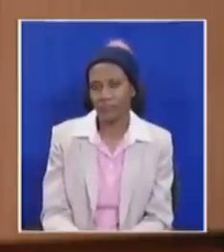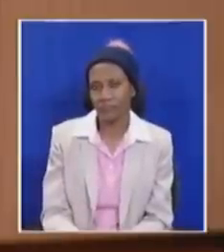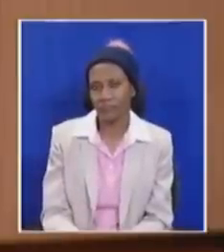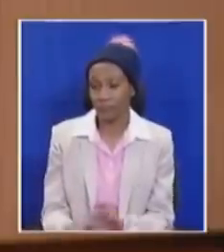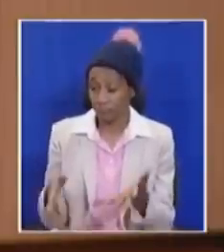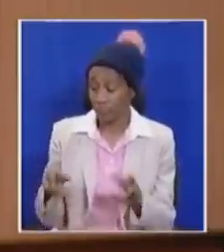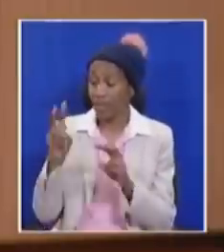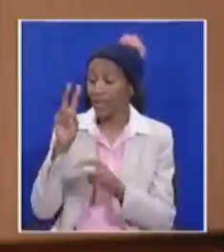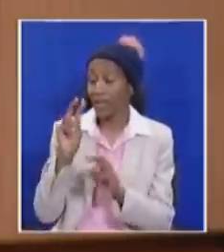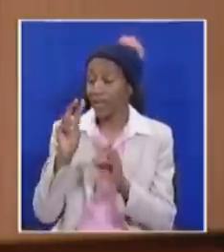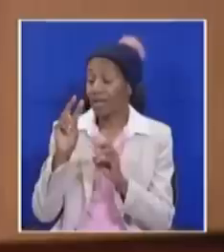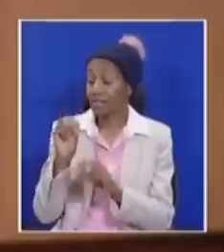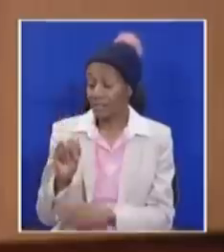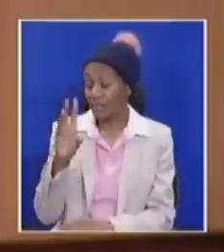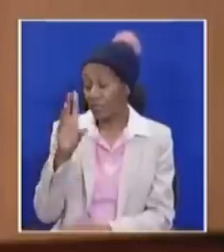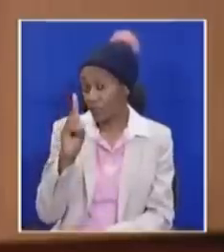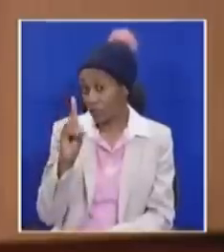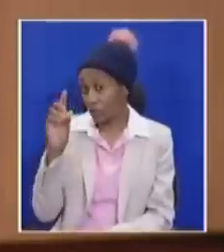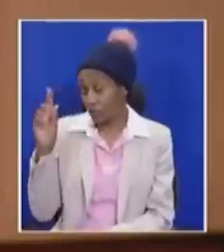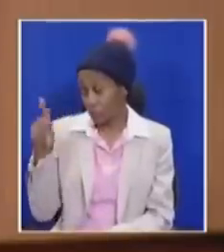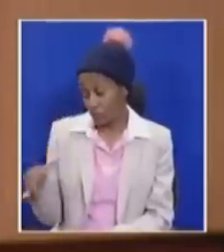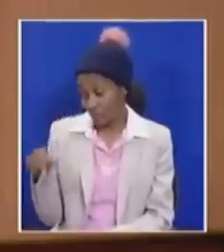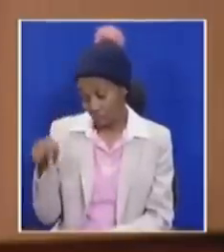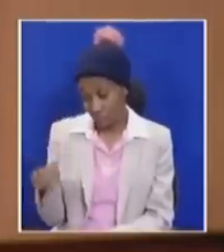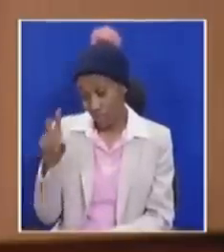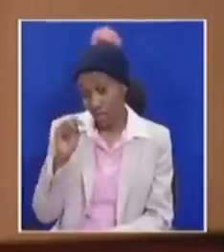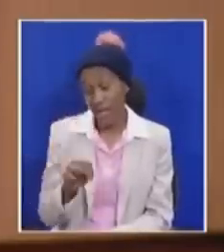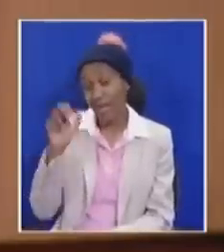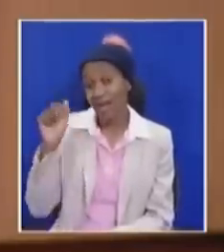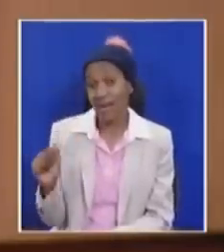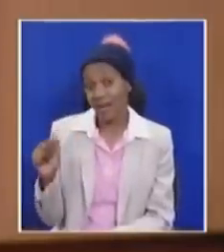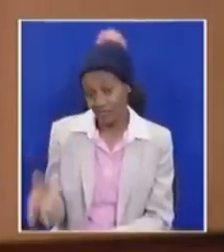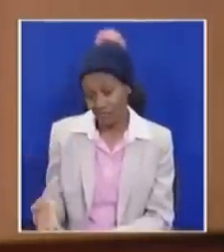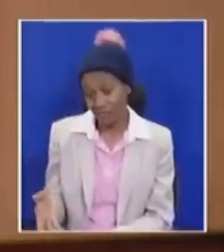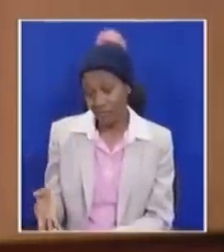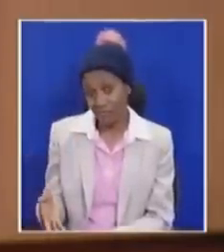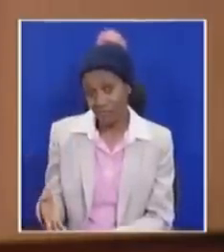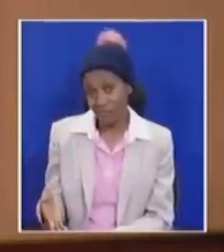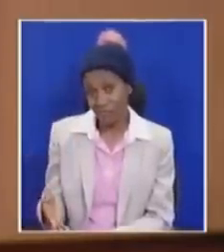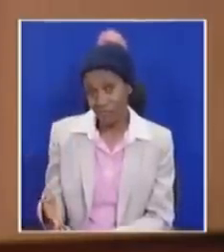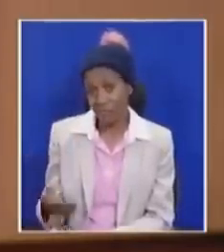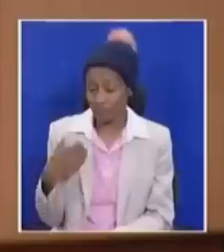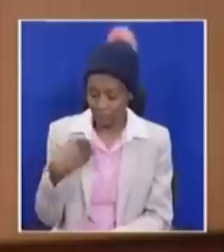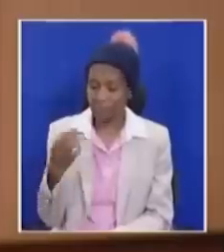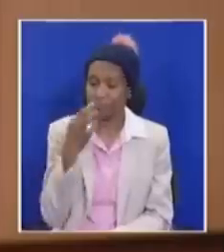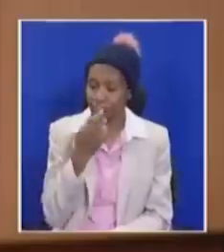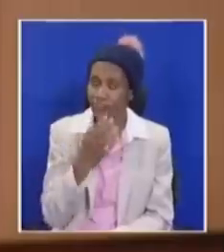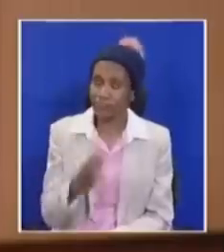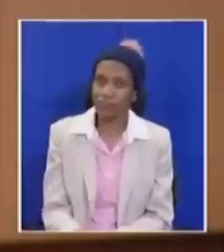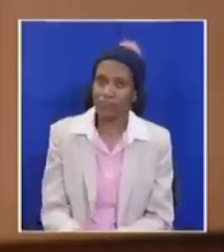National Assembly, not an occasion. Not what? It's a National Assembly, not an occasion. What I was saying is that...